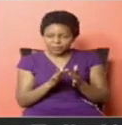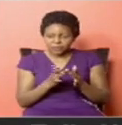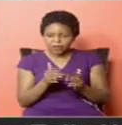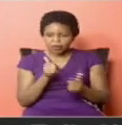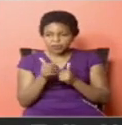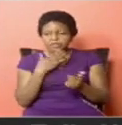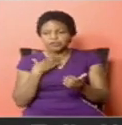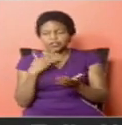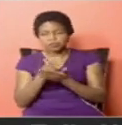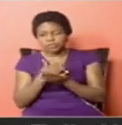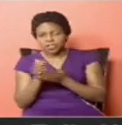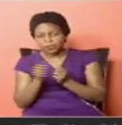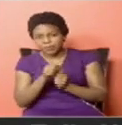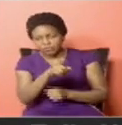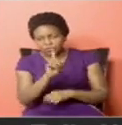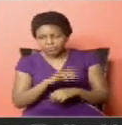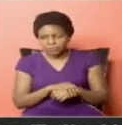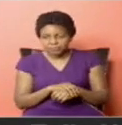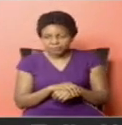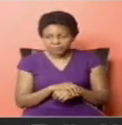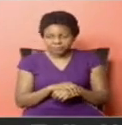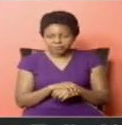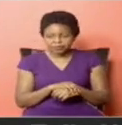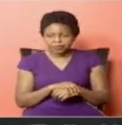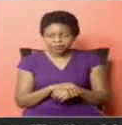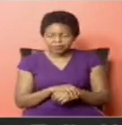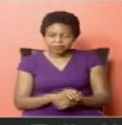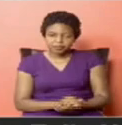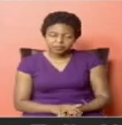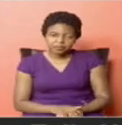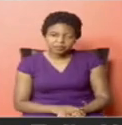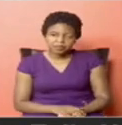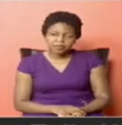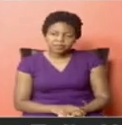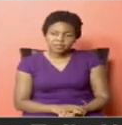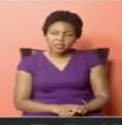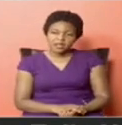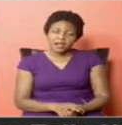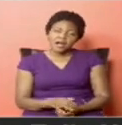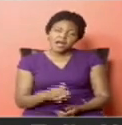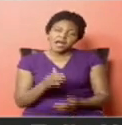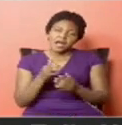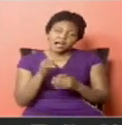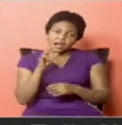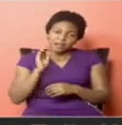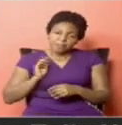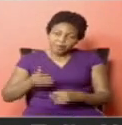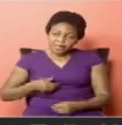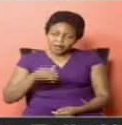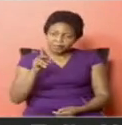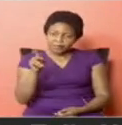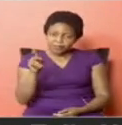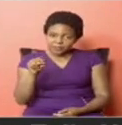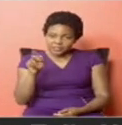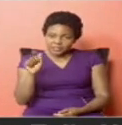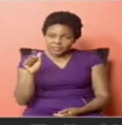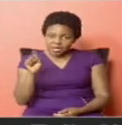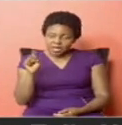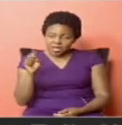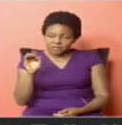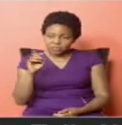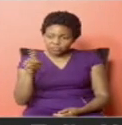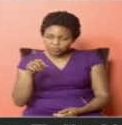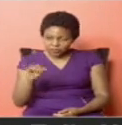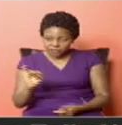with you. And it read, "Dear Nasozi, as promised, we